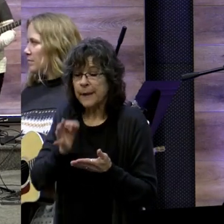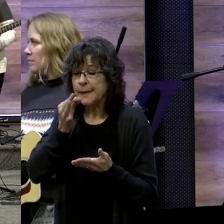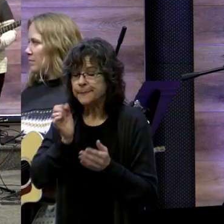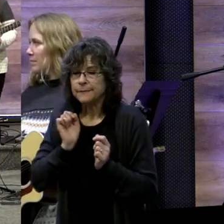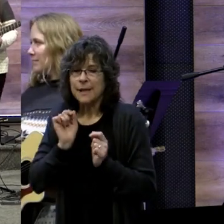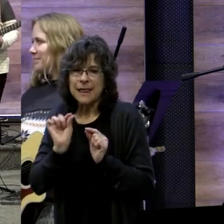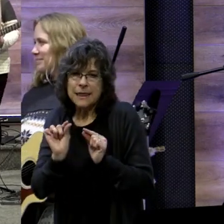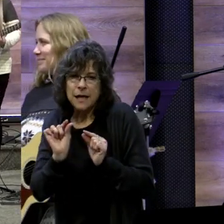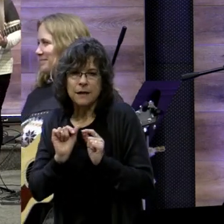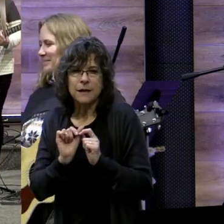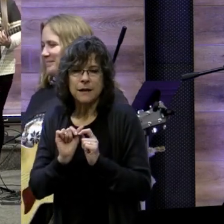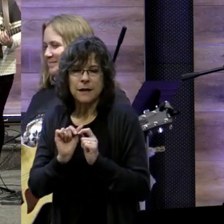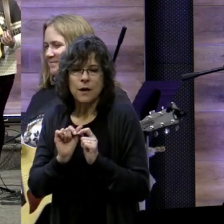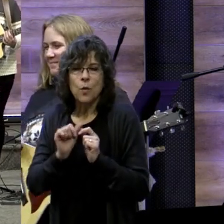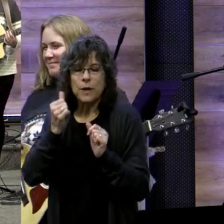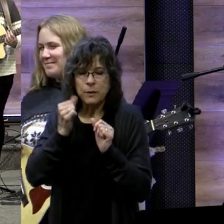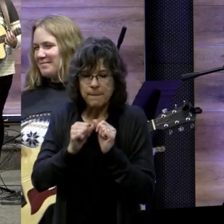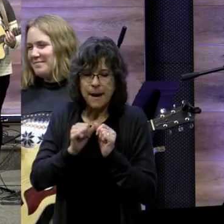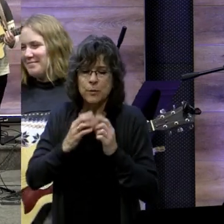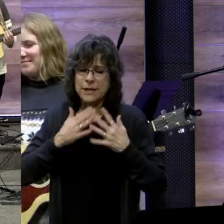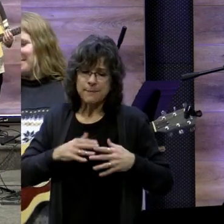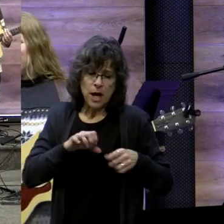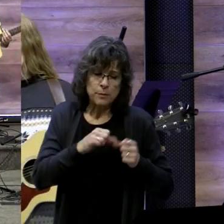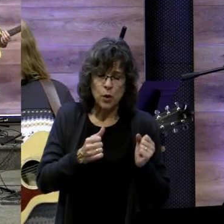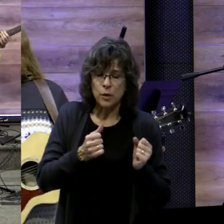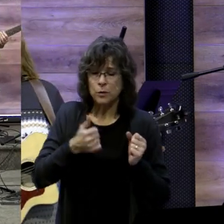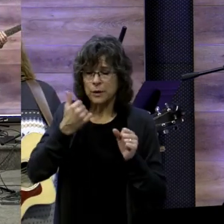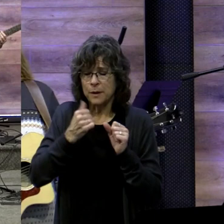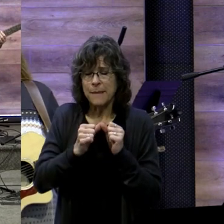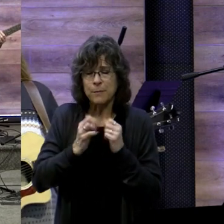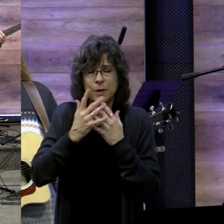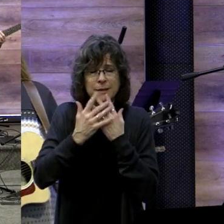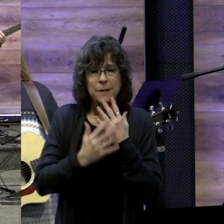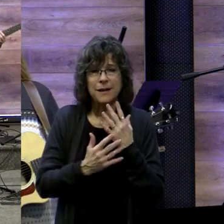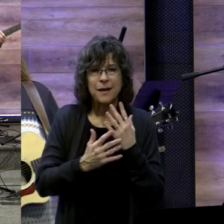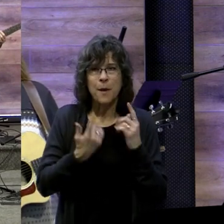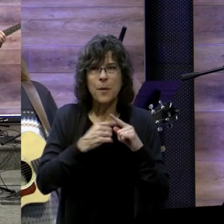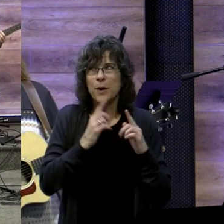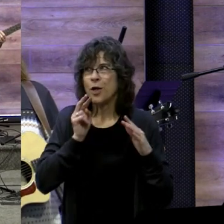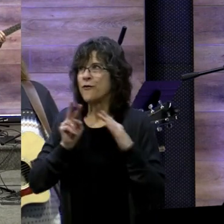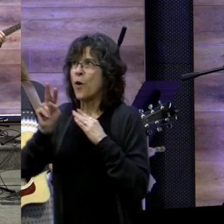blood shed, we also look forward to the day when we get the whole feast.